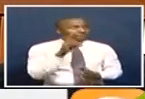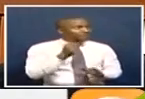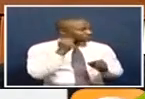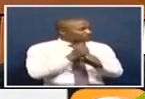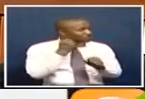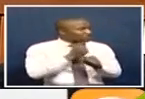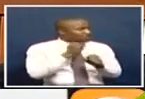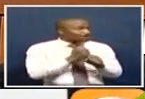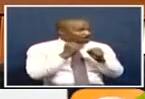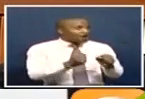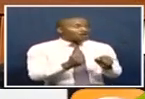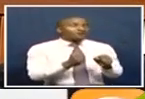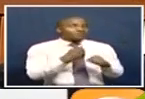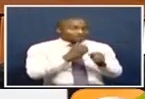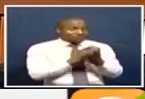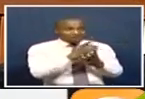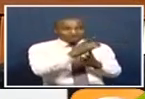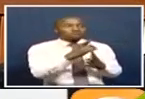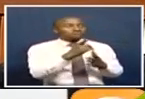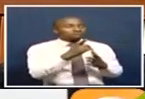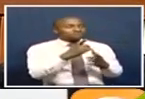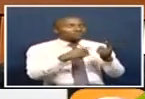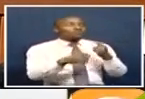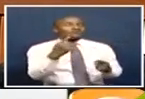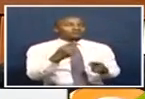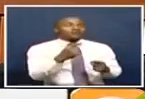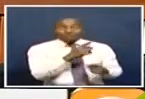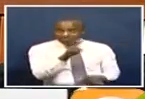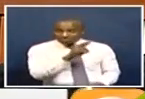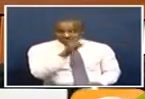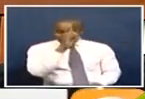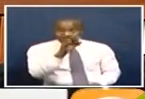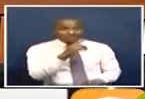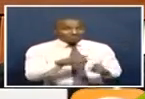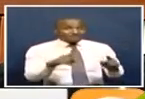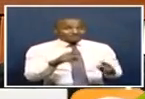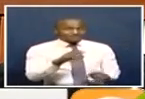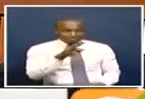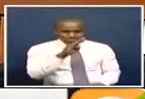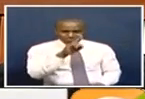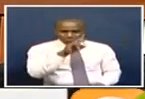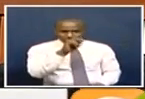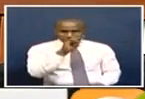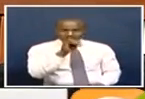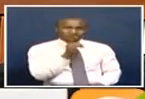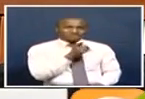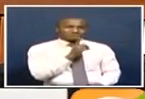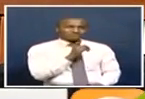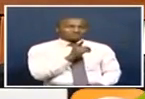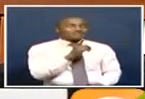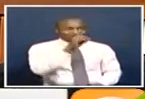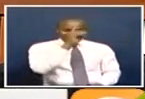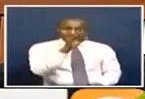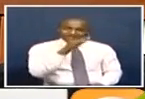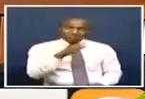overtime to make sure that he goes back. Yeah. They are all serious guys, but this young man, Buzeki, is also a serious